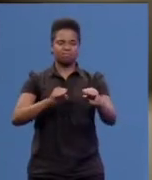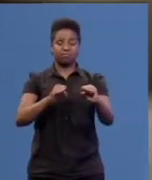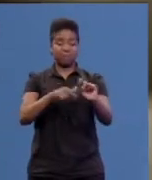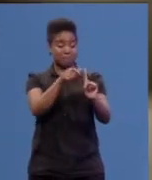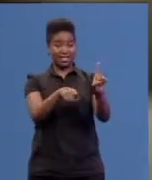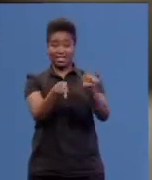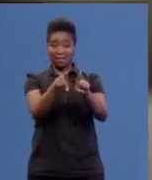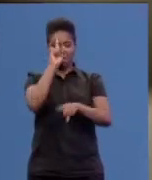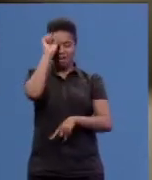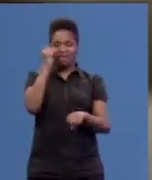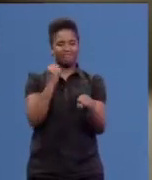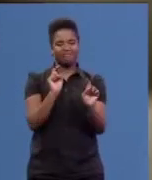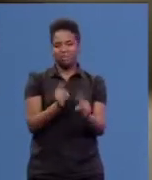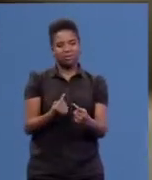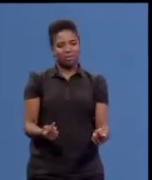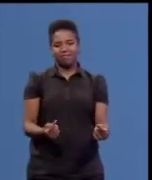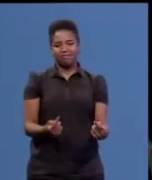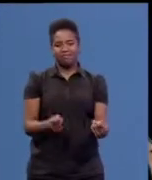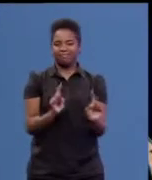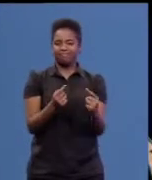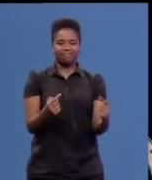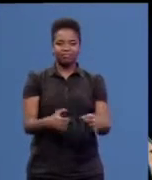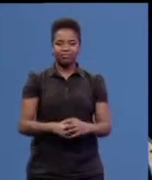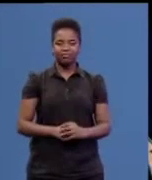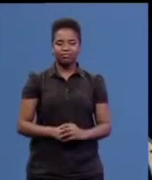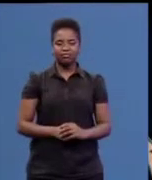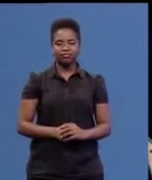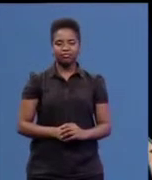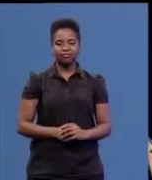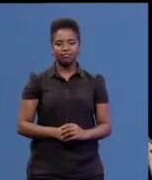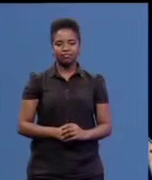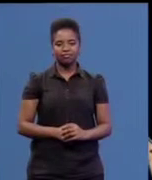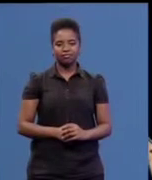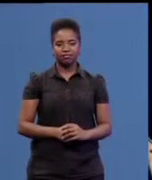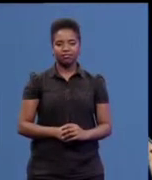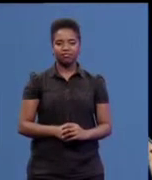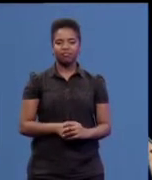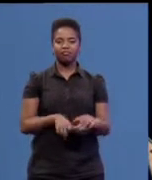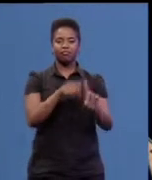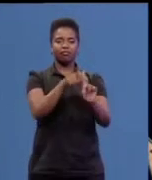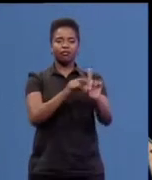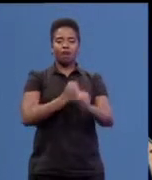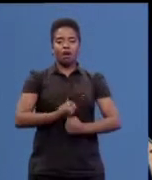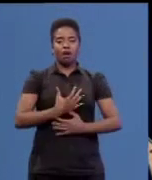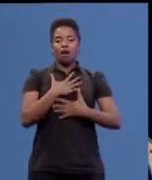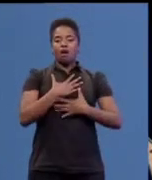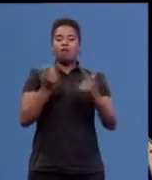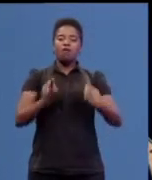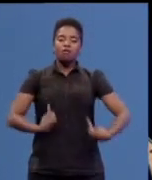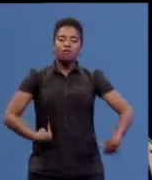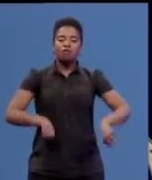omunye uzophinda afane naye. Tati Madiba was 'n inspirasie vir ons almal. Hy het ons geleer